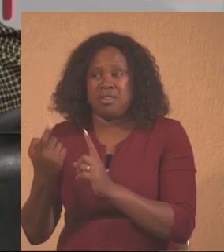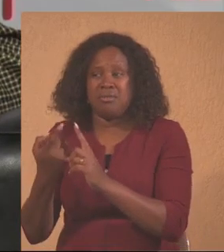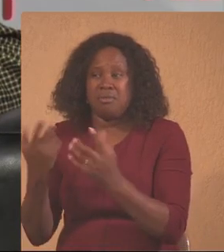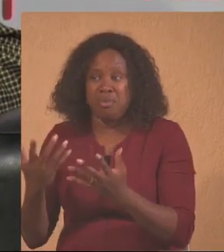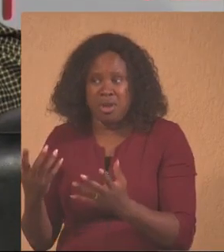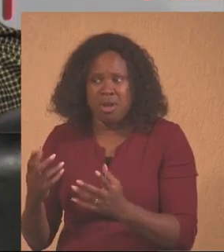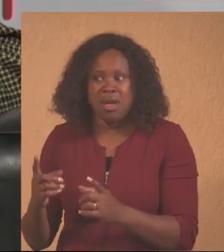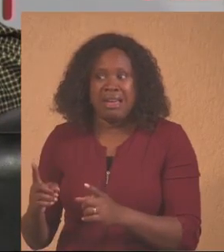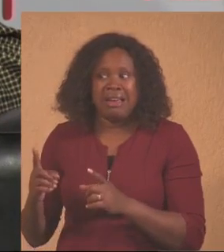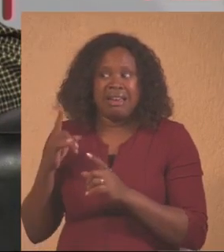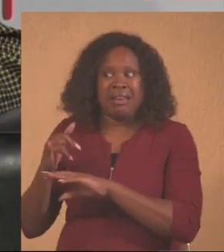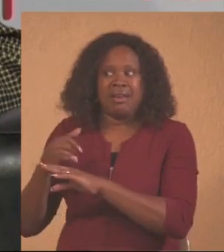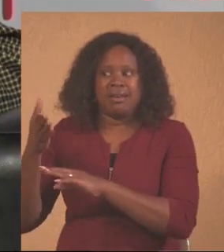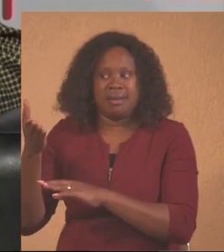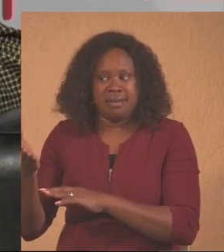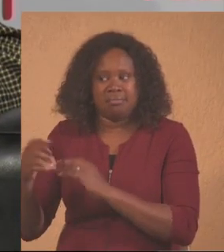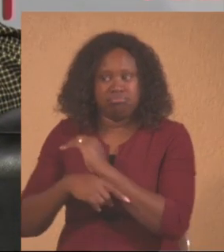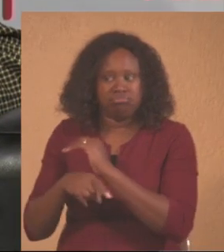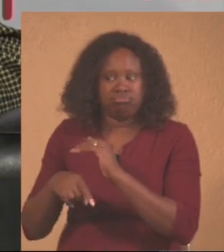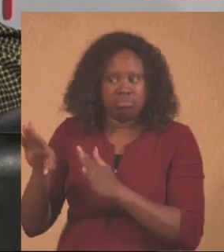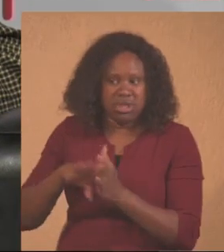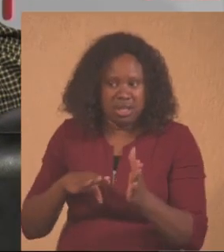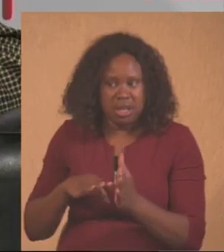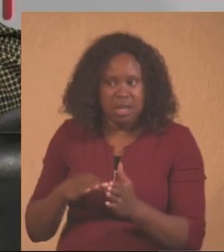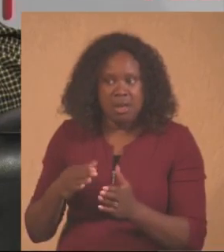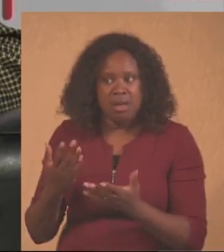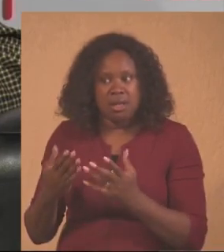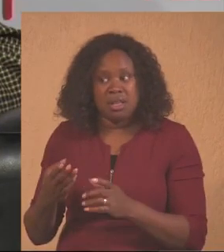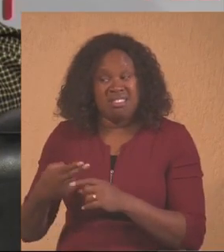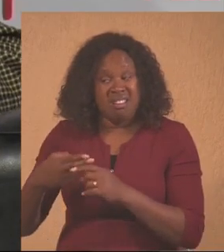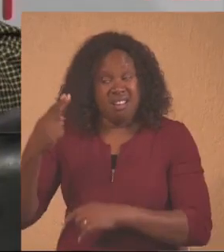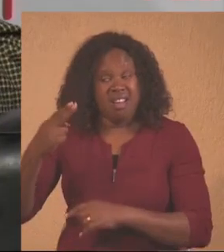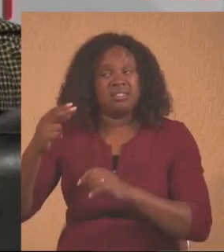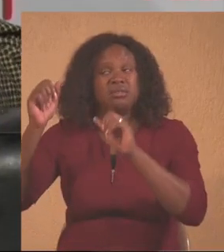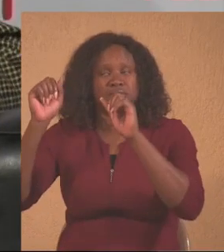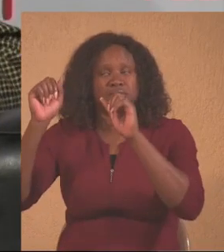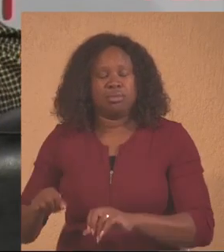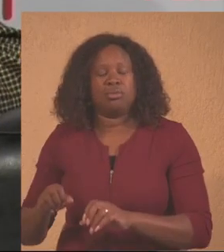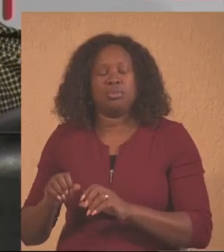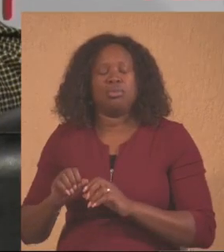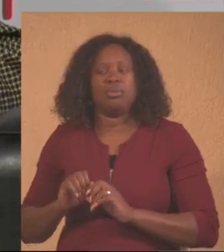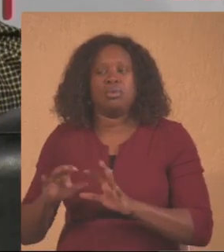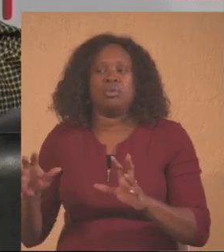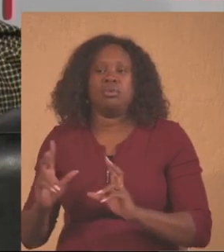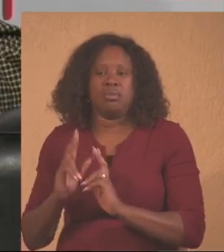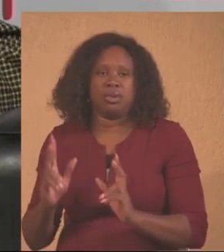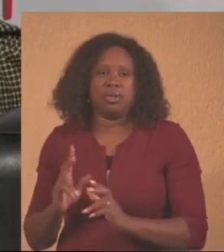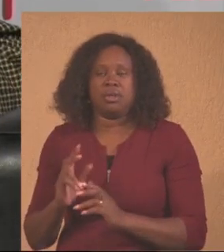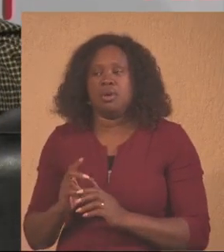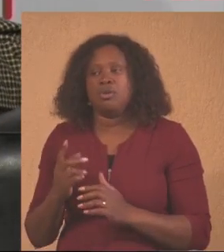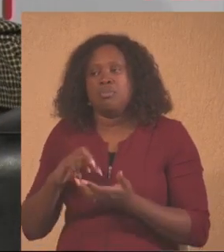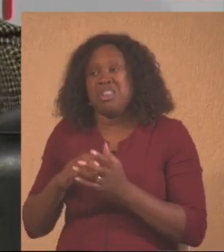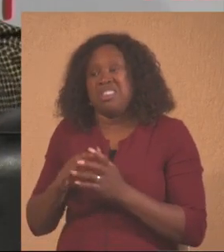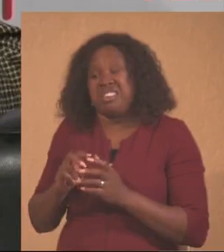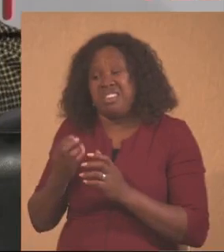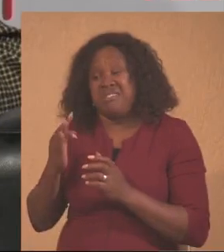possibility is high that he or she has been